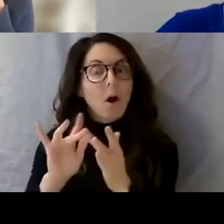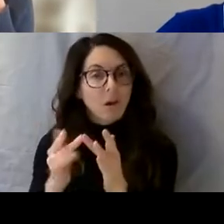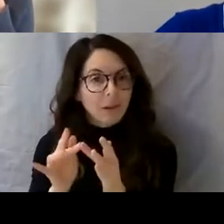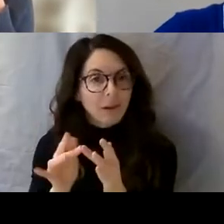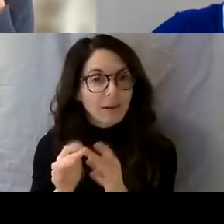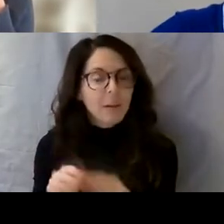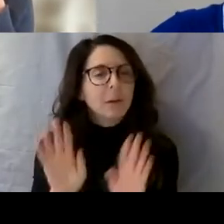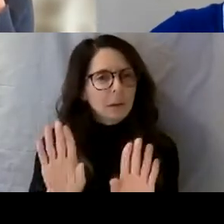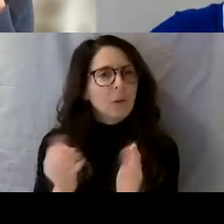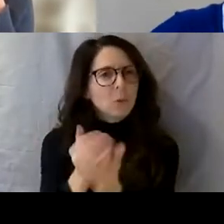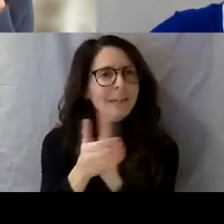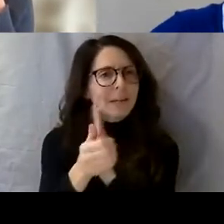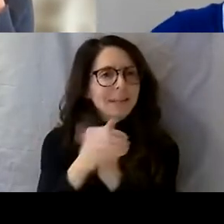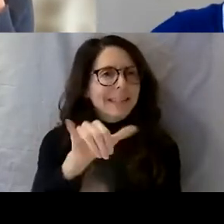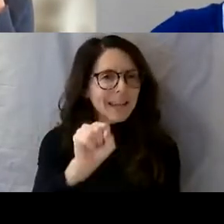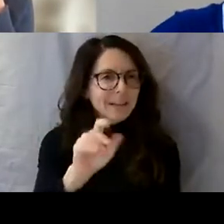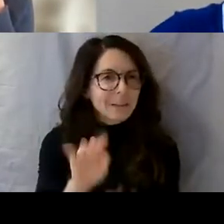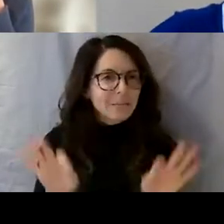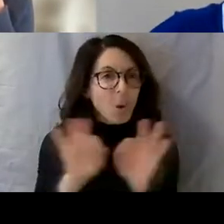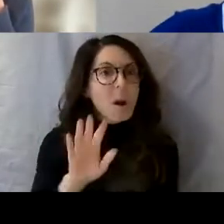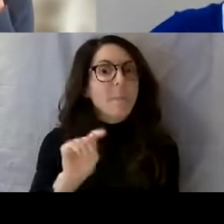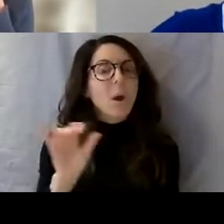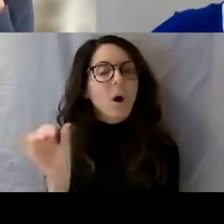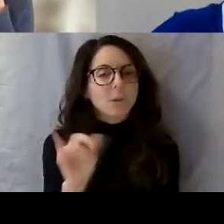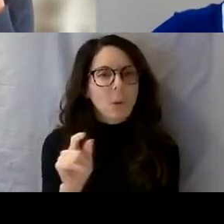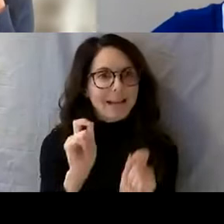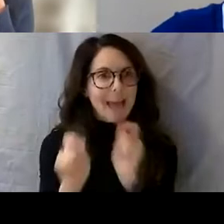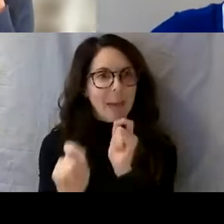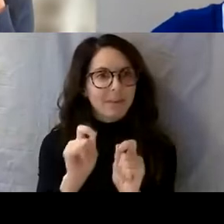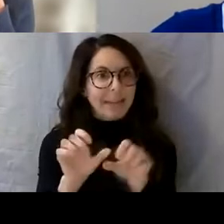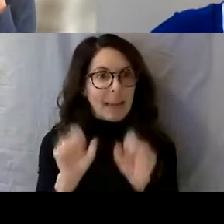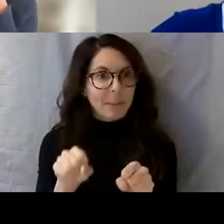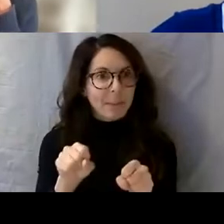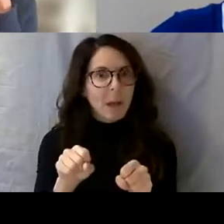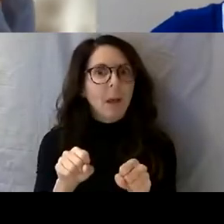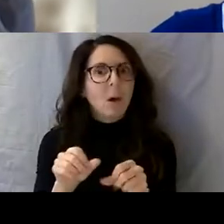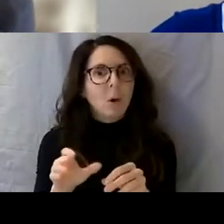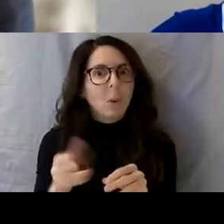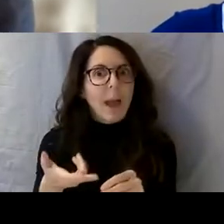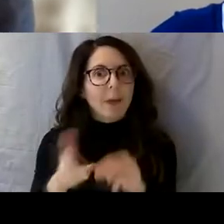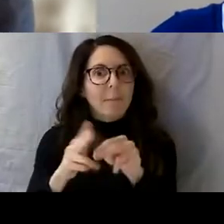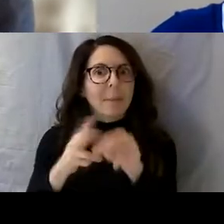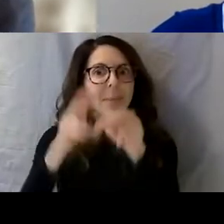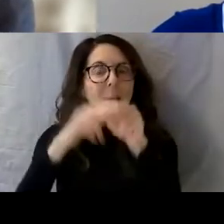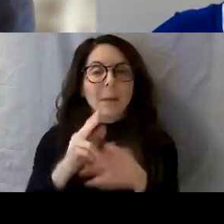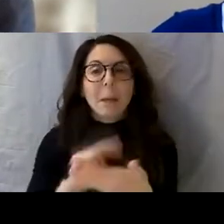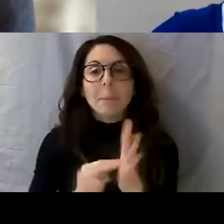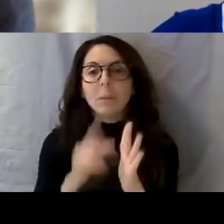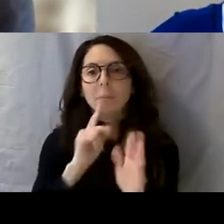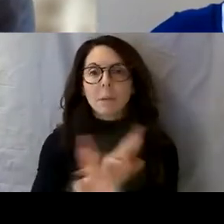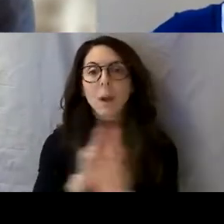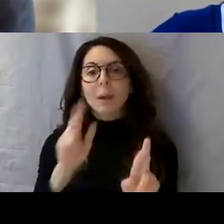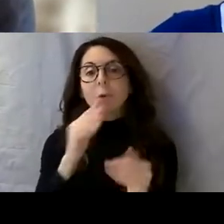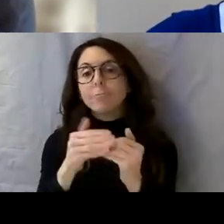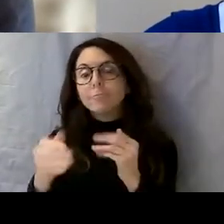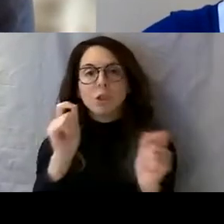new skills, we need to build our adaptive capabilities to proactively prepare for change. We were